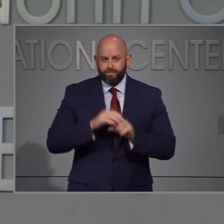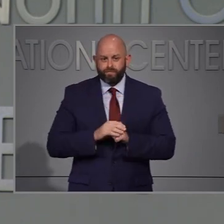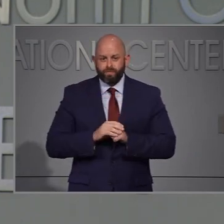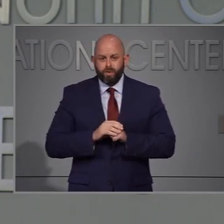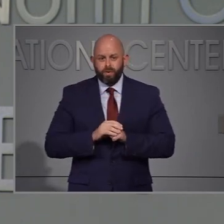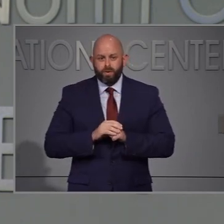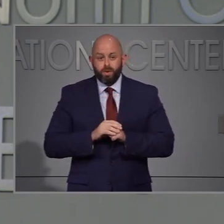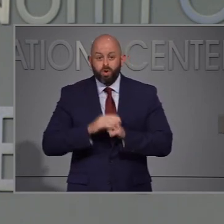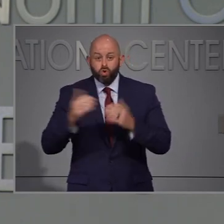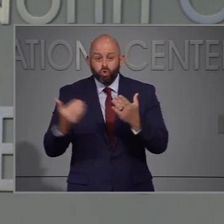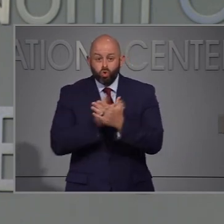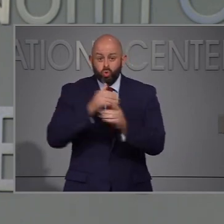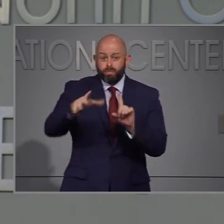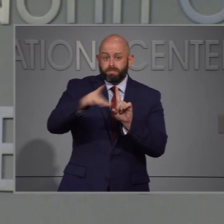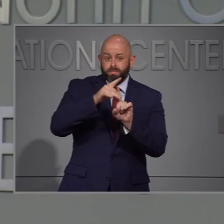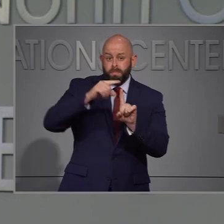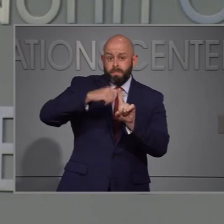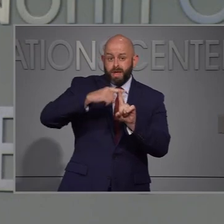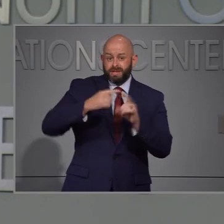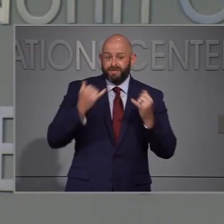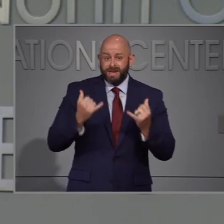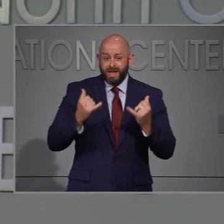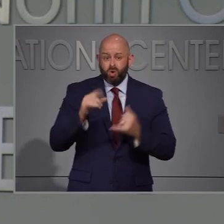1,956 new cases reported today,